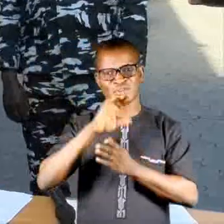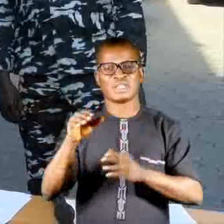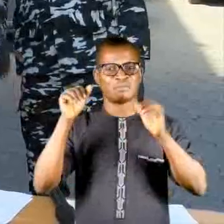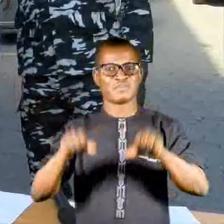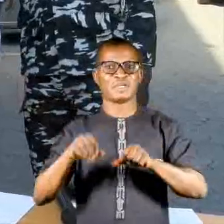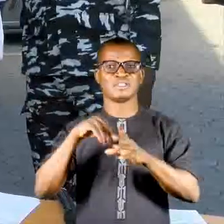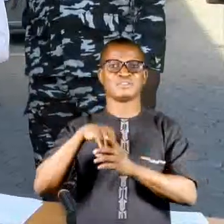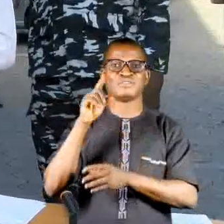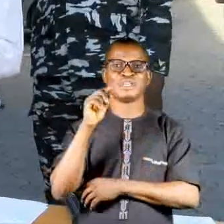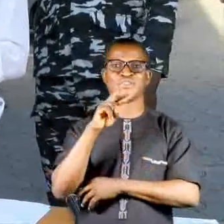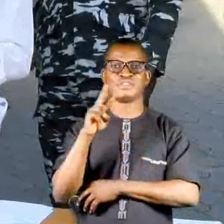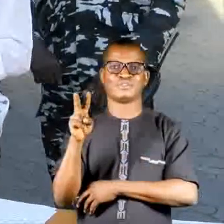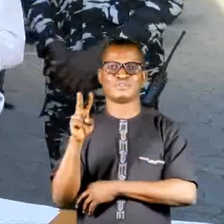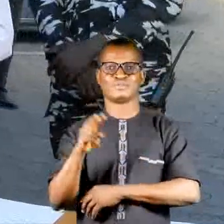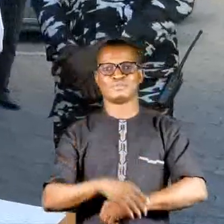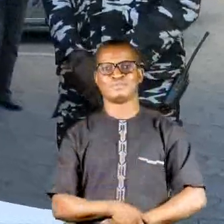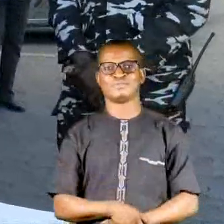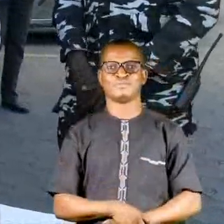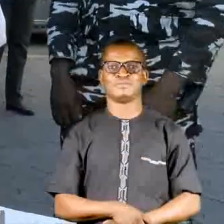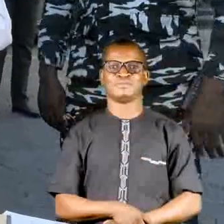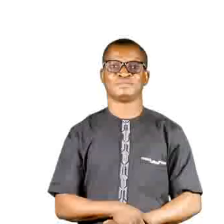in 2022.